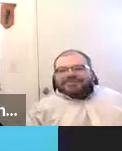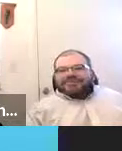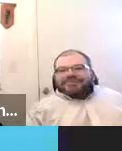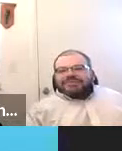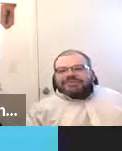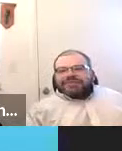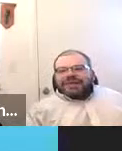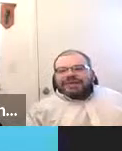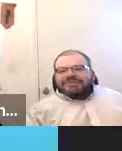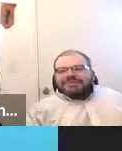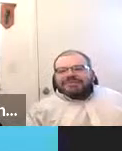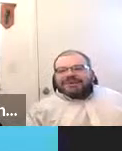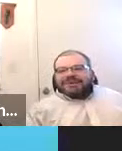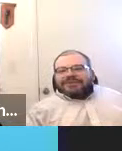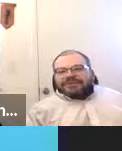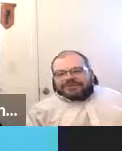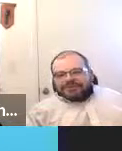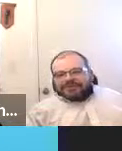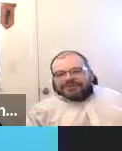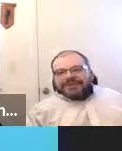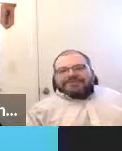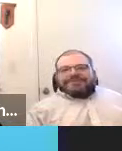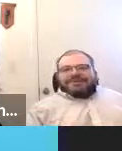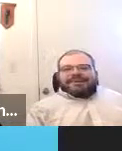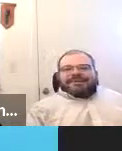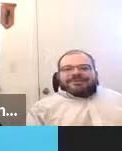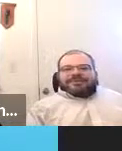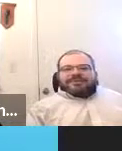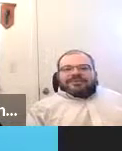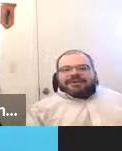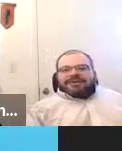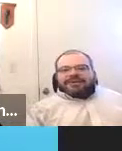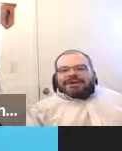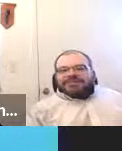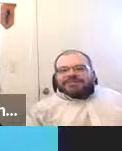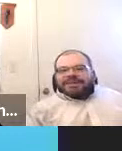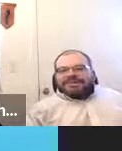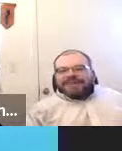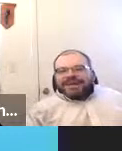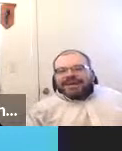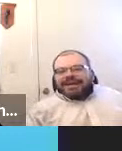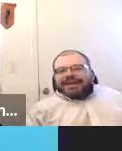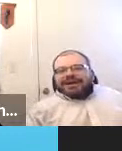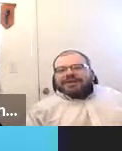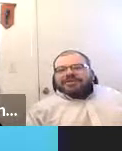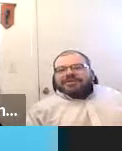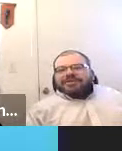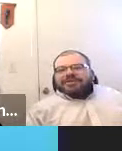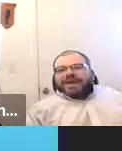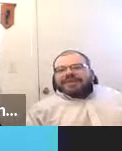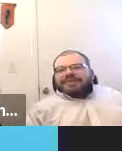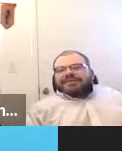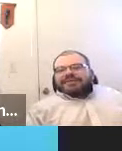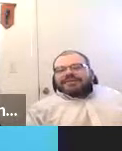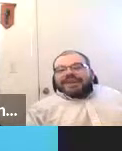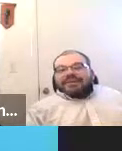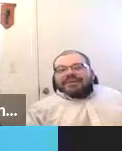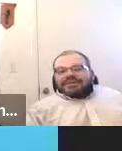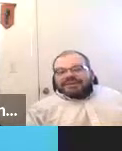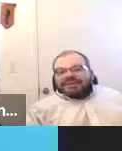we can use disability as a resource, as Rosemary Garland Thompson might say,